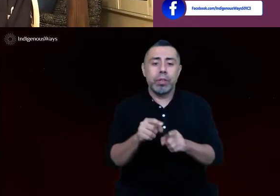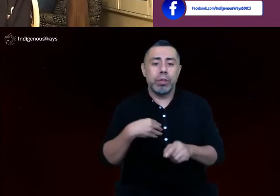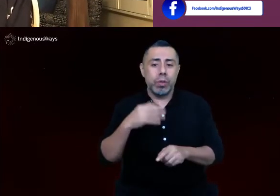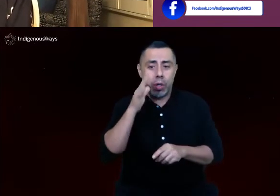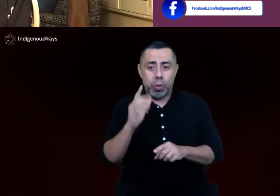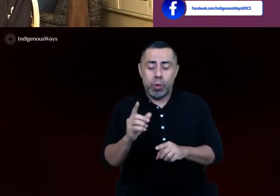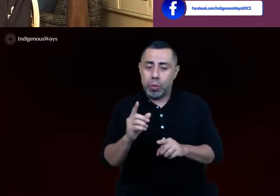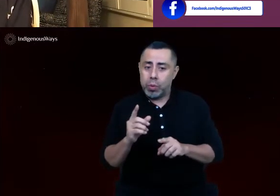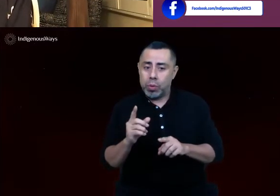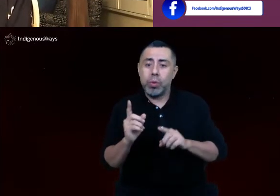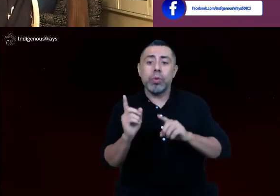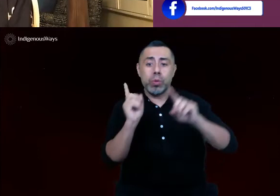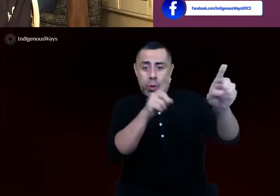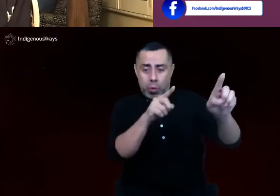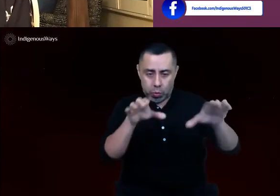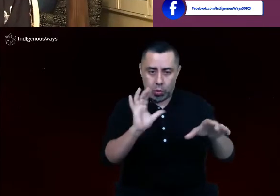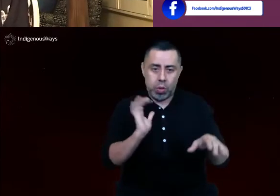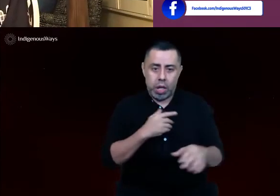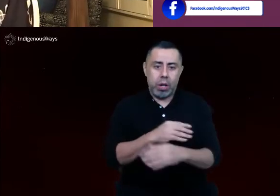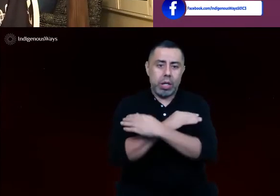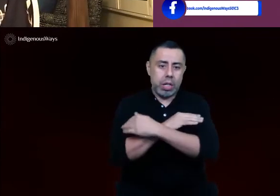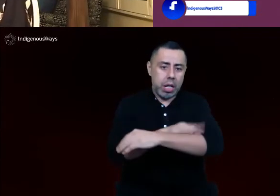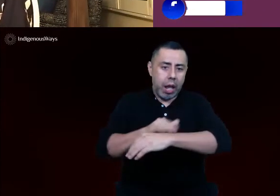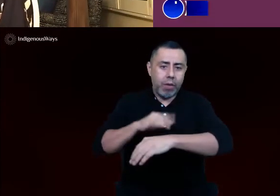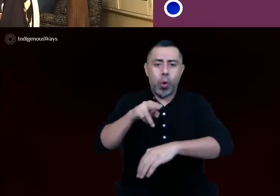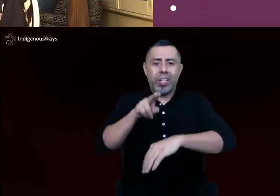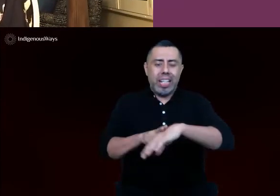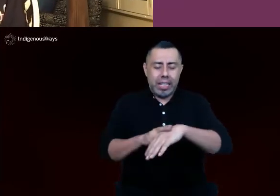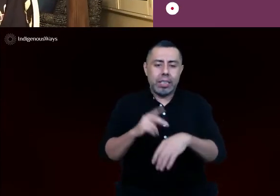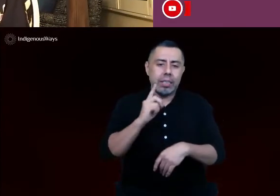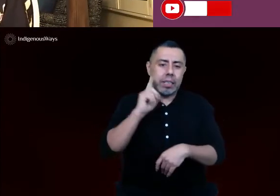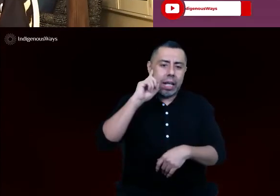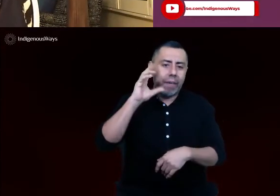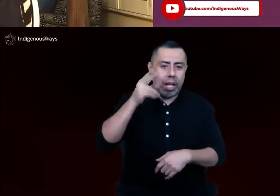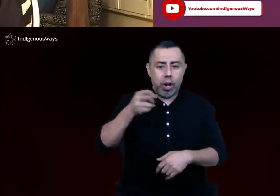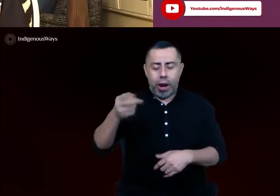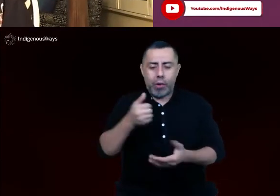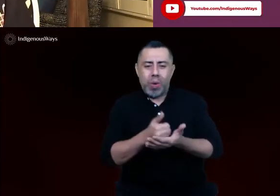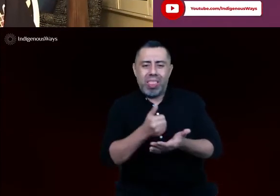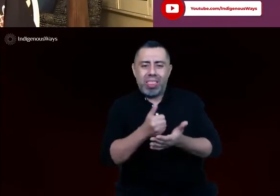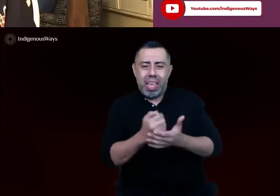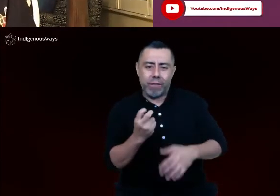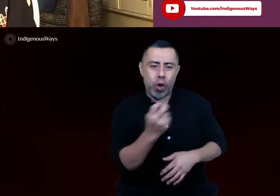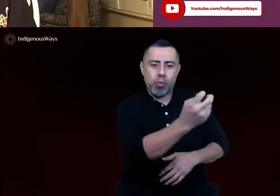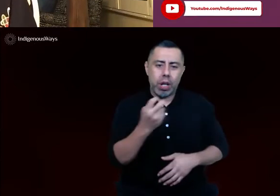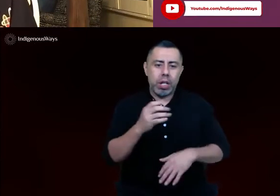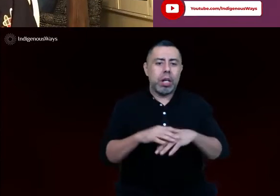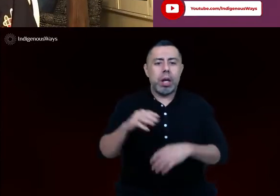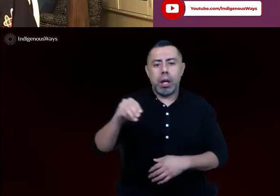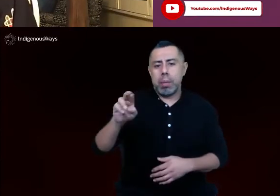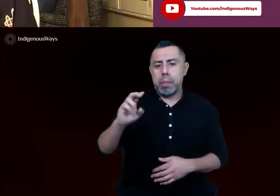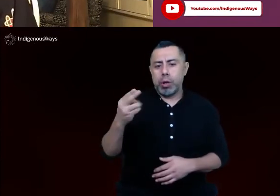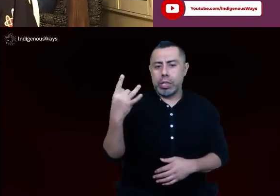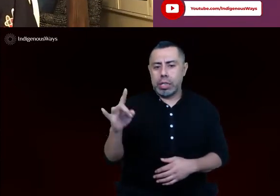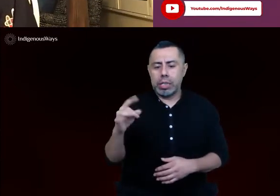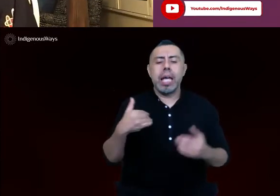of Hearing Relief Run next on March 18th. And we actually have some liaisons on the New